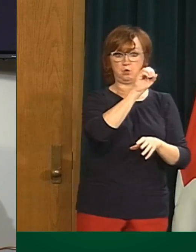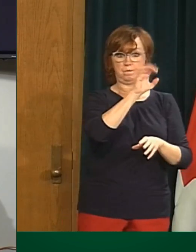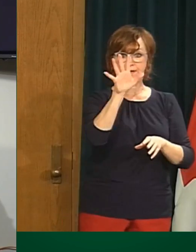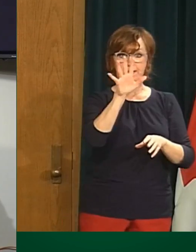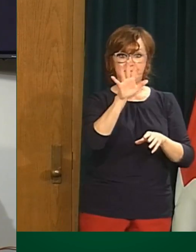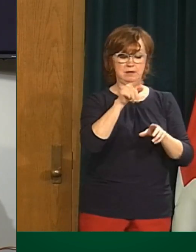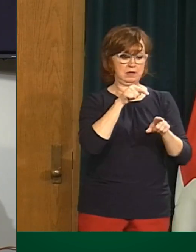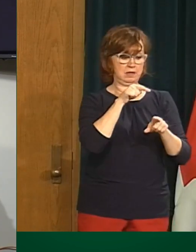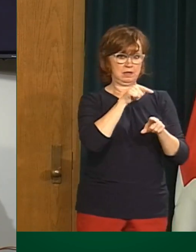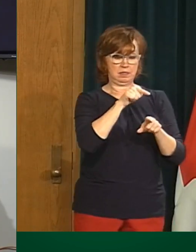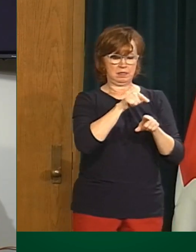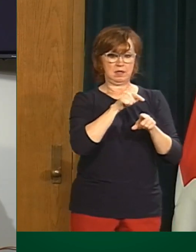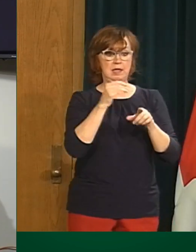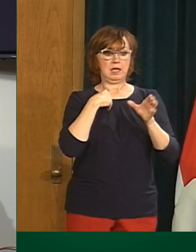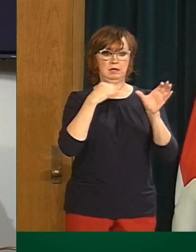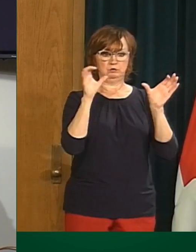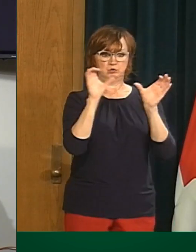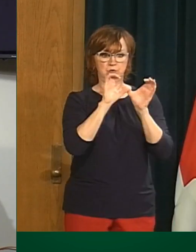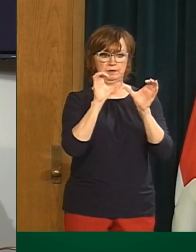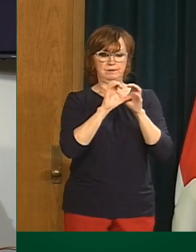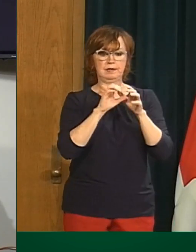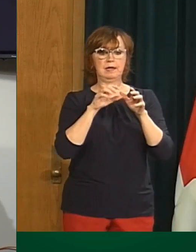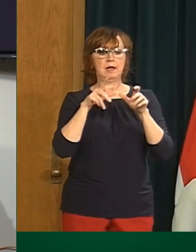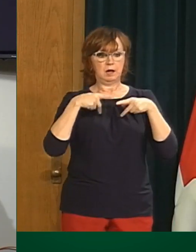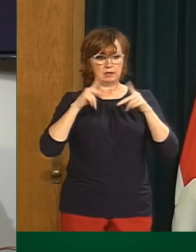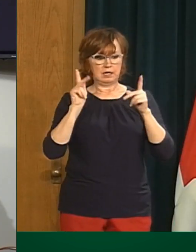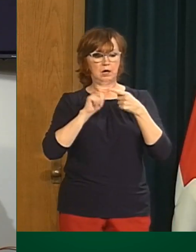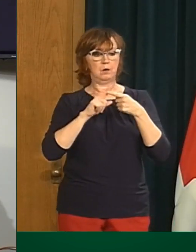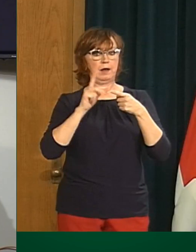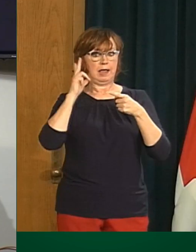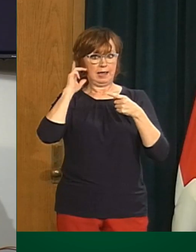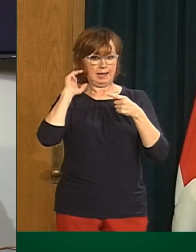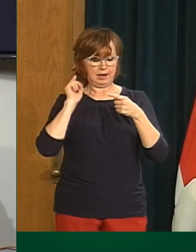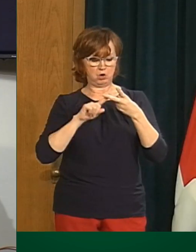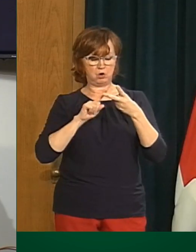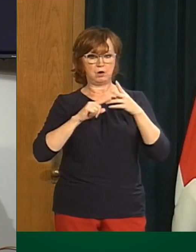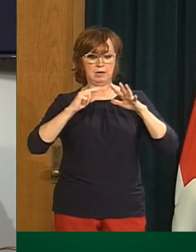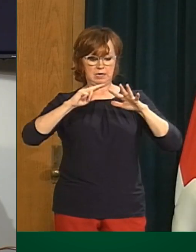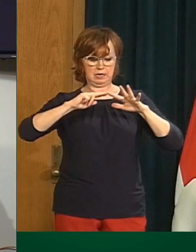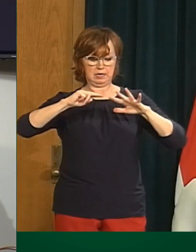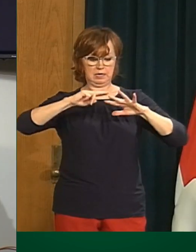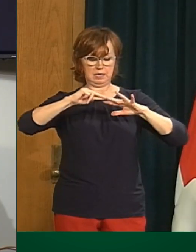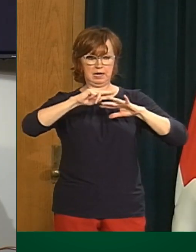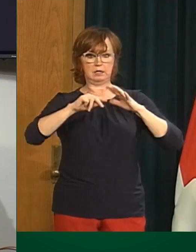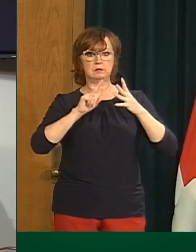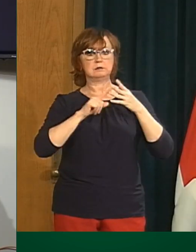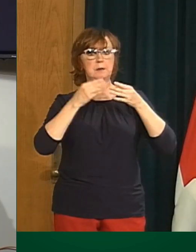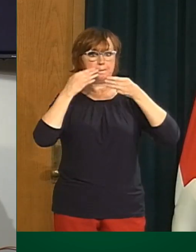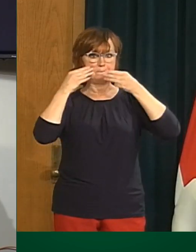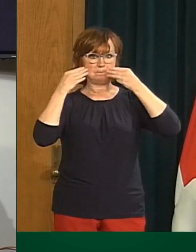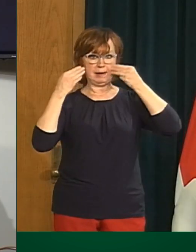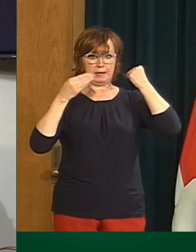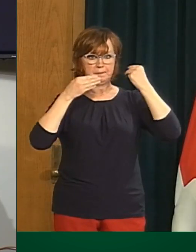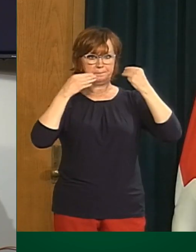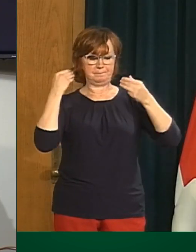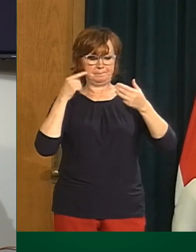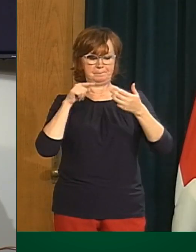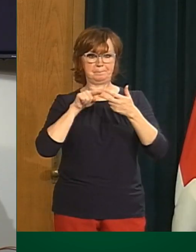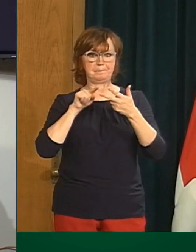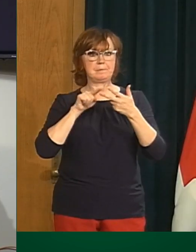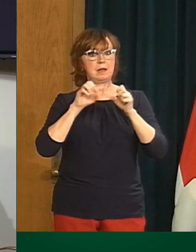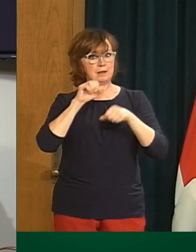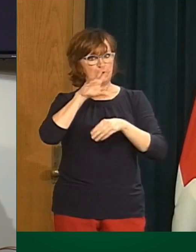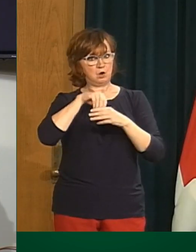can basically do hair, nails, and makeup. And that's what their certificate said. So now with Reopen Saskatchewan, the